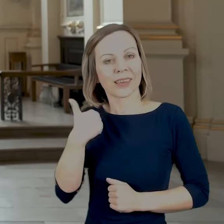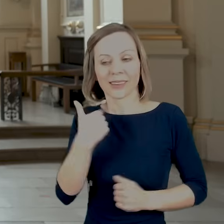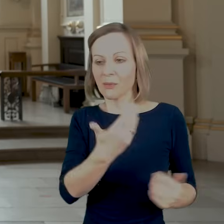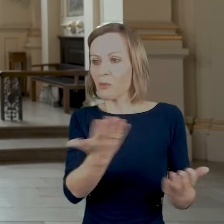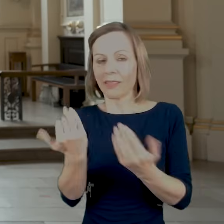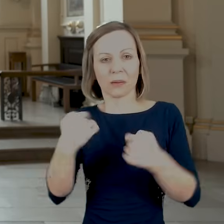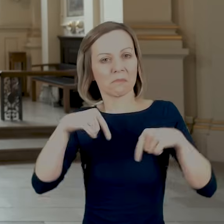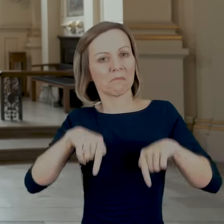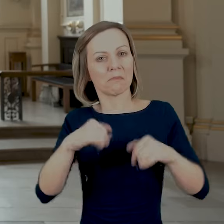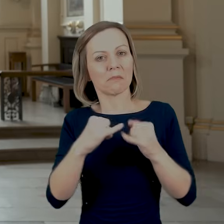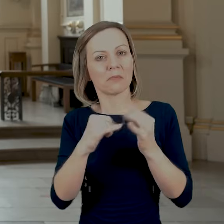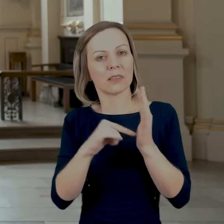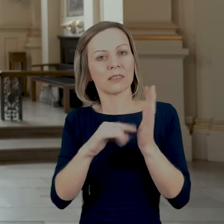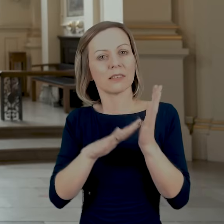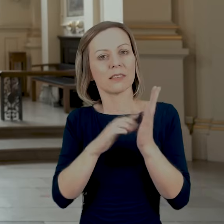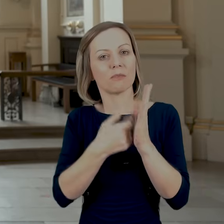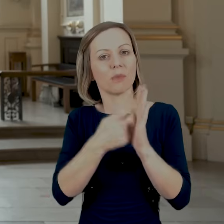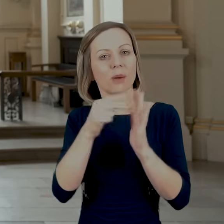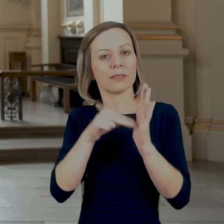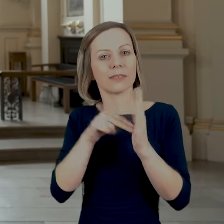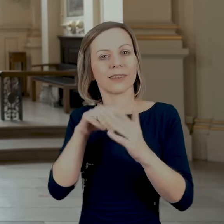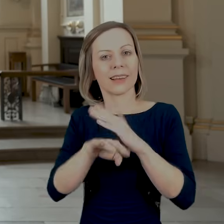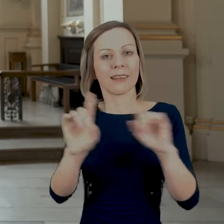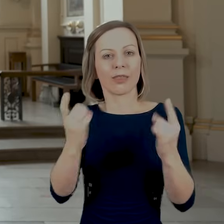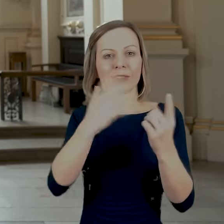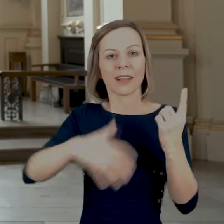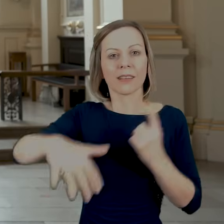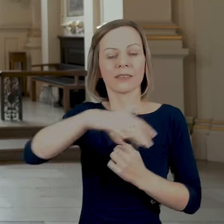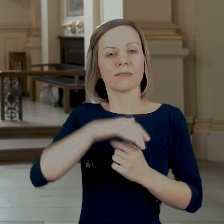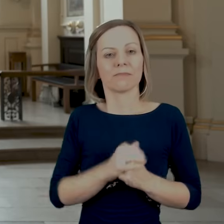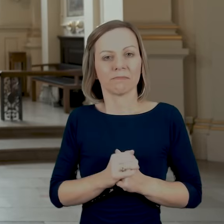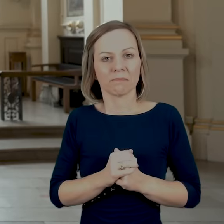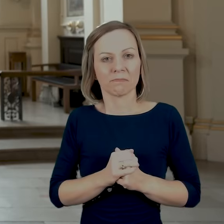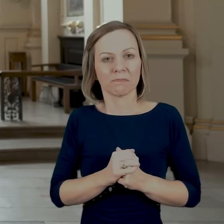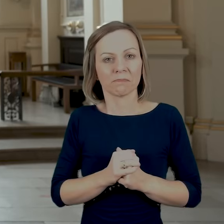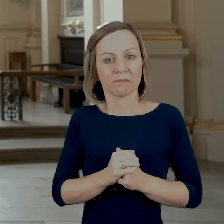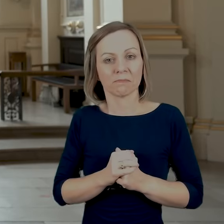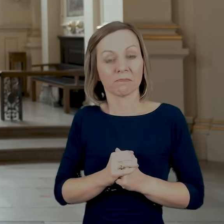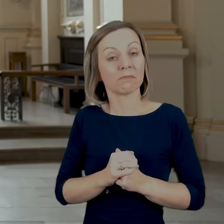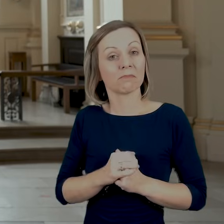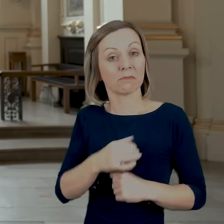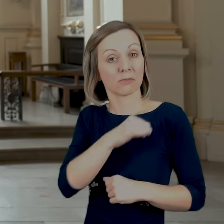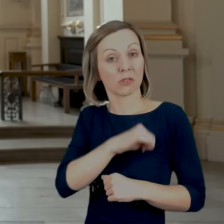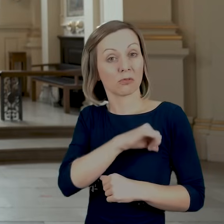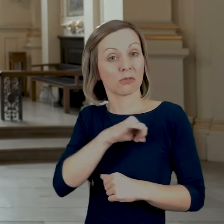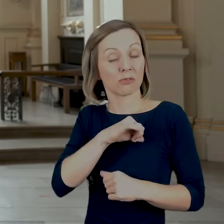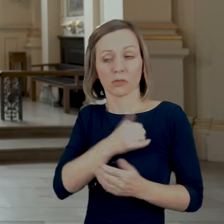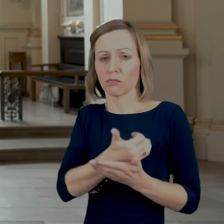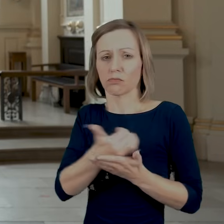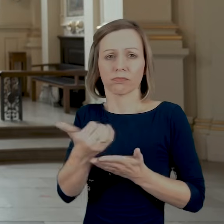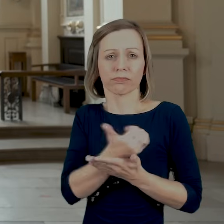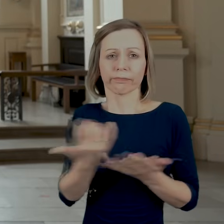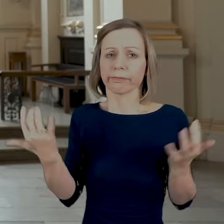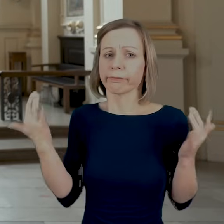Good morning. Welcome to St. Martin in the Fields. Christians have always gathered at regular hours to say